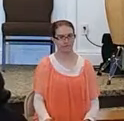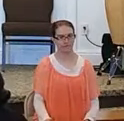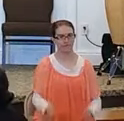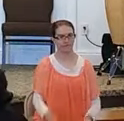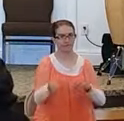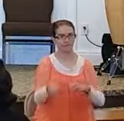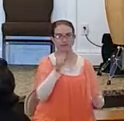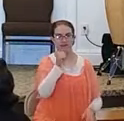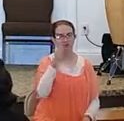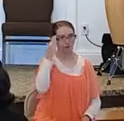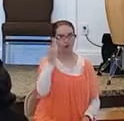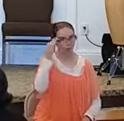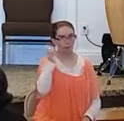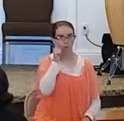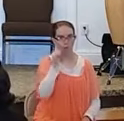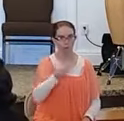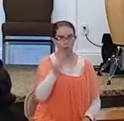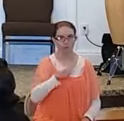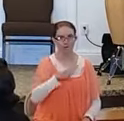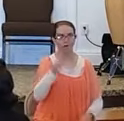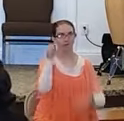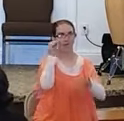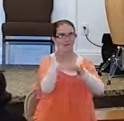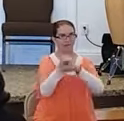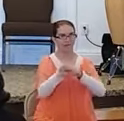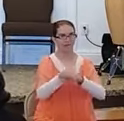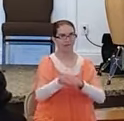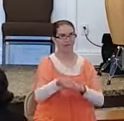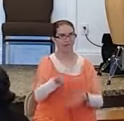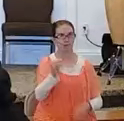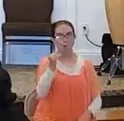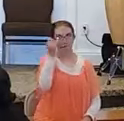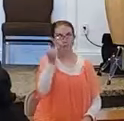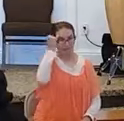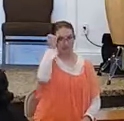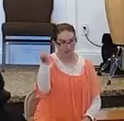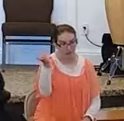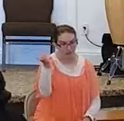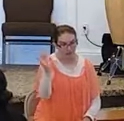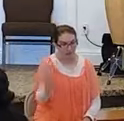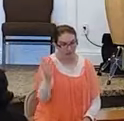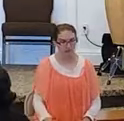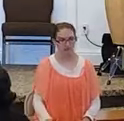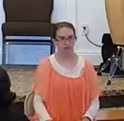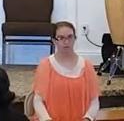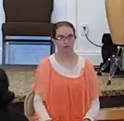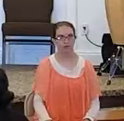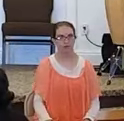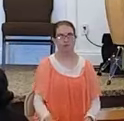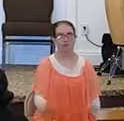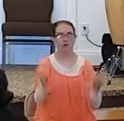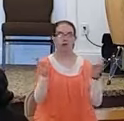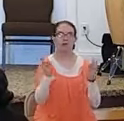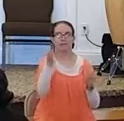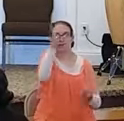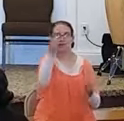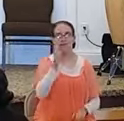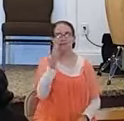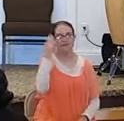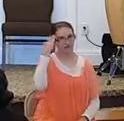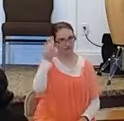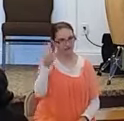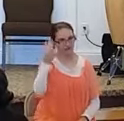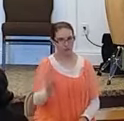Doesn't he know this is a woman of the night? Doesn't he have any clue? He claims to be God. Doesn't he know